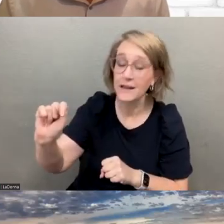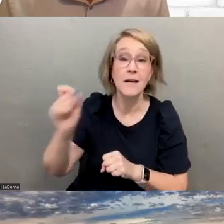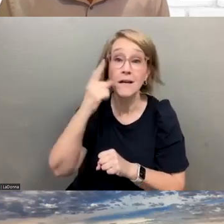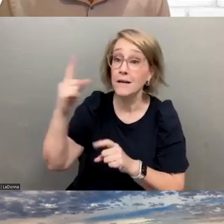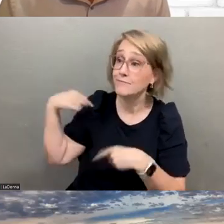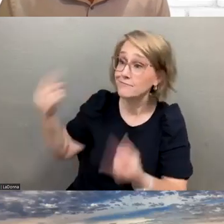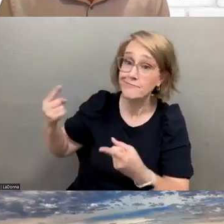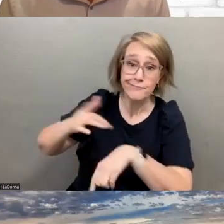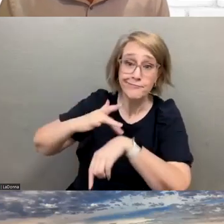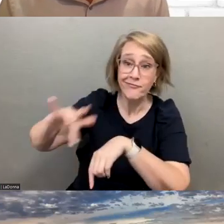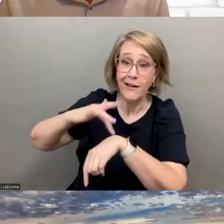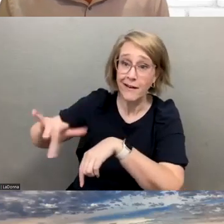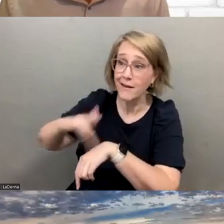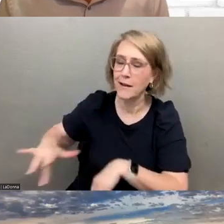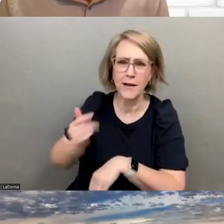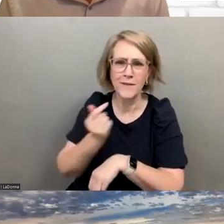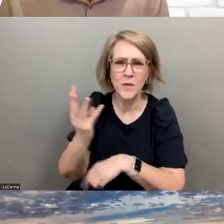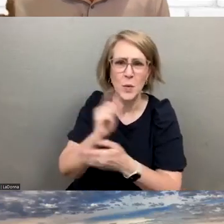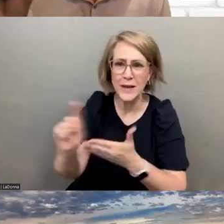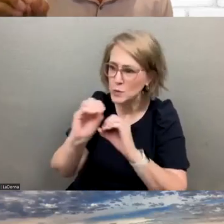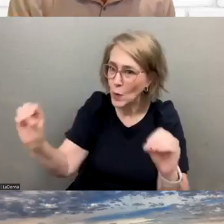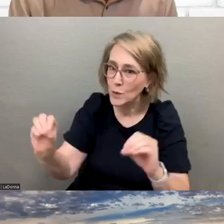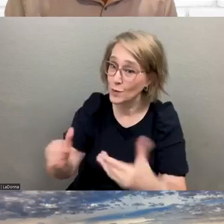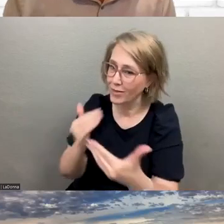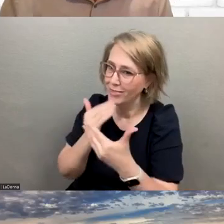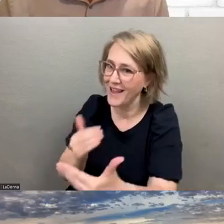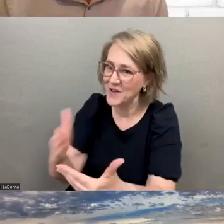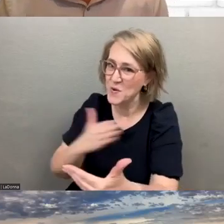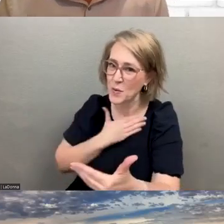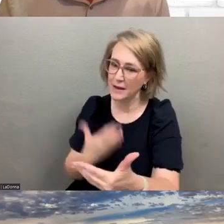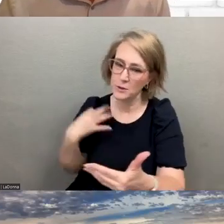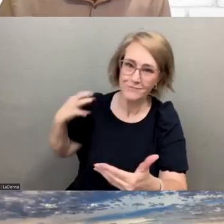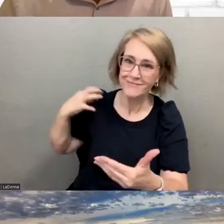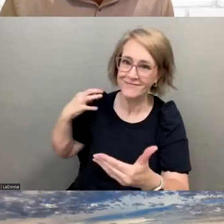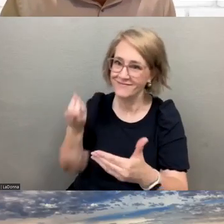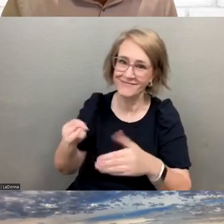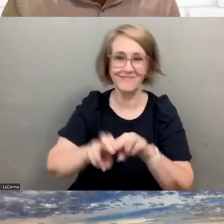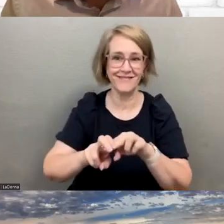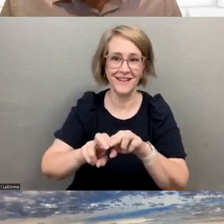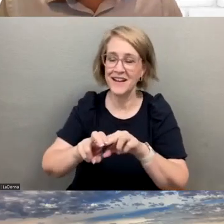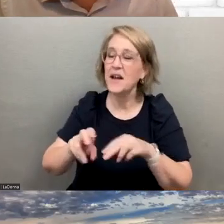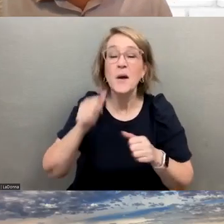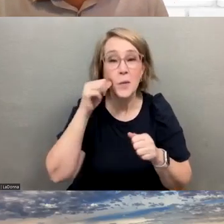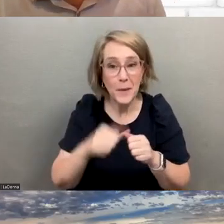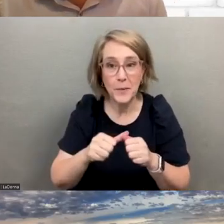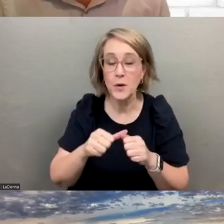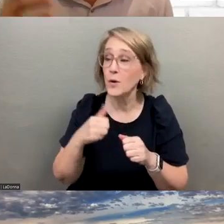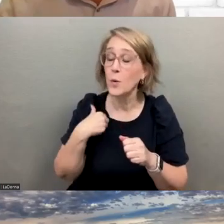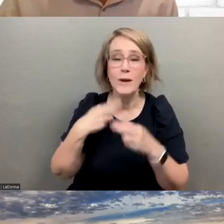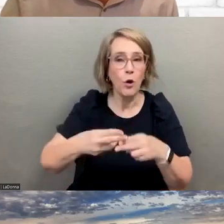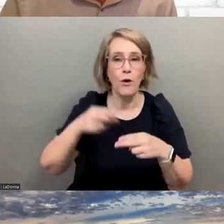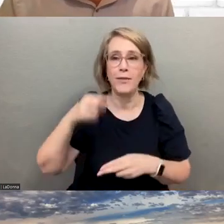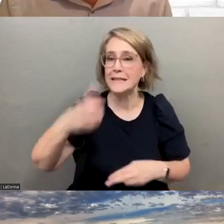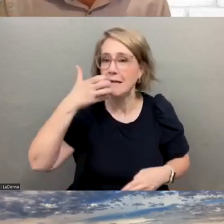vacancy in the hot seat over the past few weeks. So we thank you for taking that spot right now. And as we've talked to you about before, it's win-win. So if we